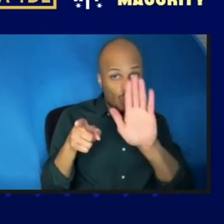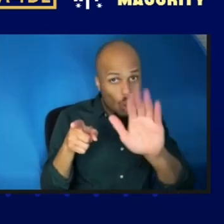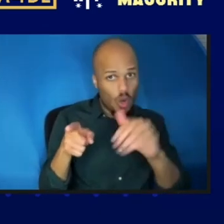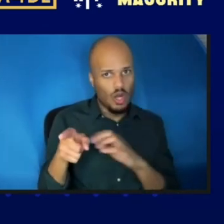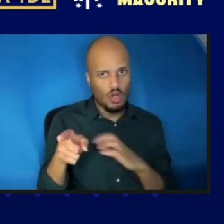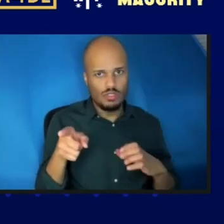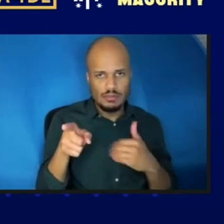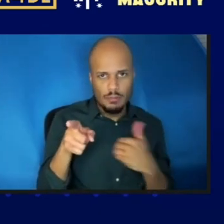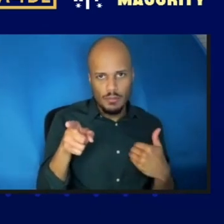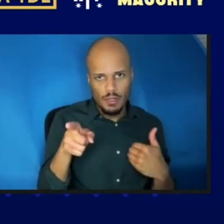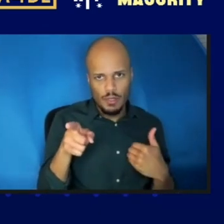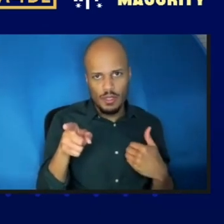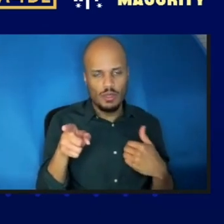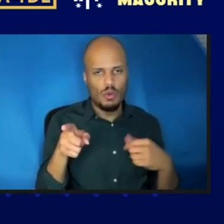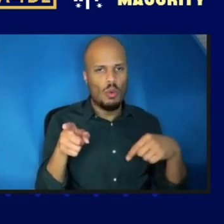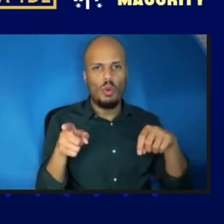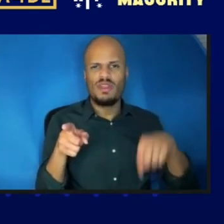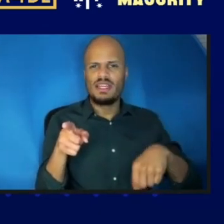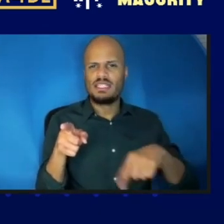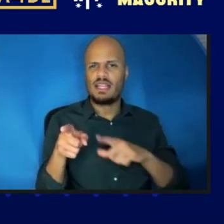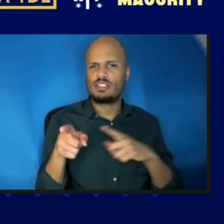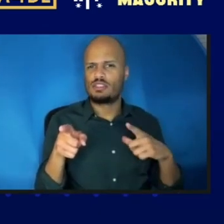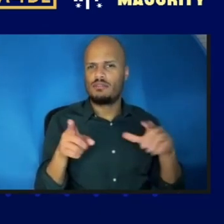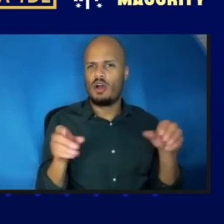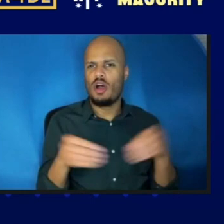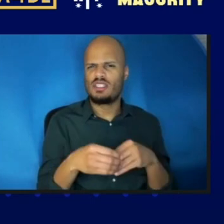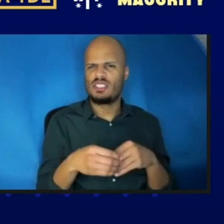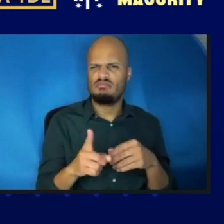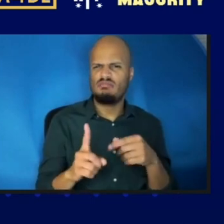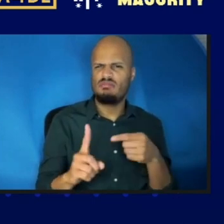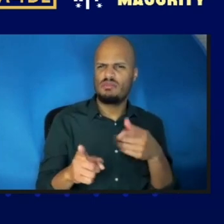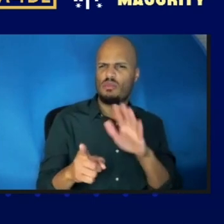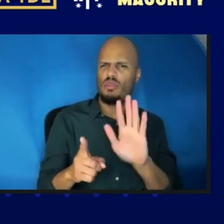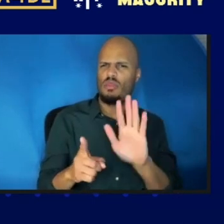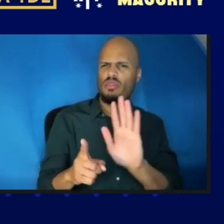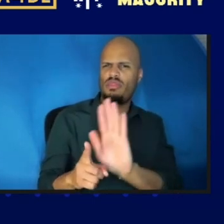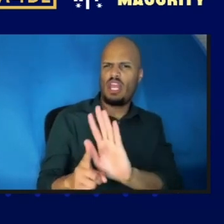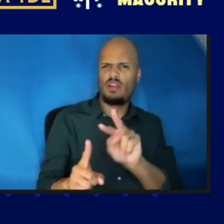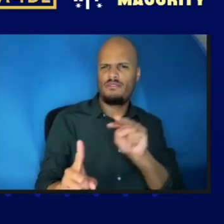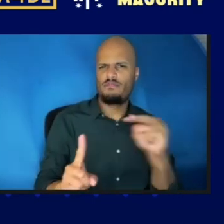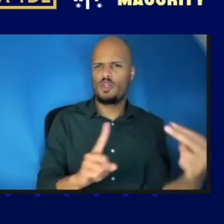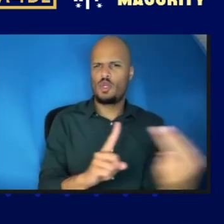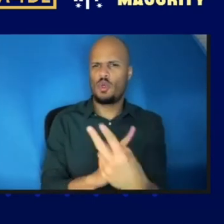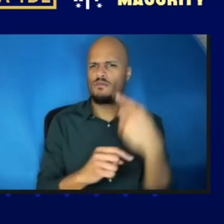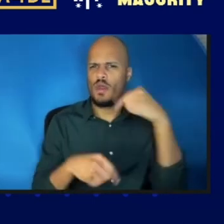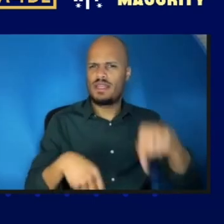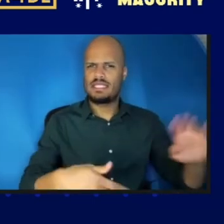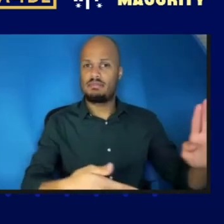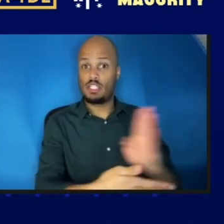congress member or this legislative office, where are they on this spectrum, right? Are they